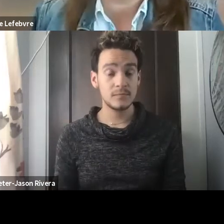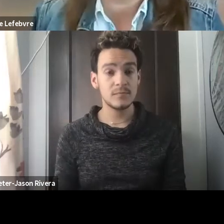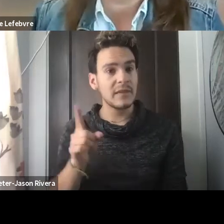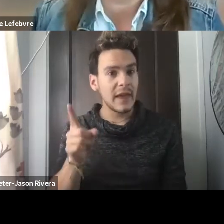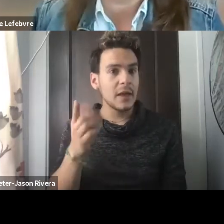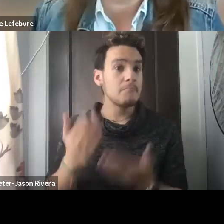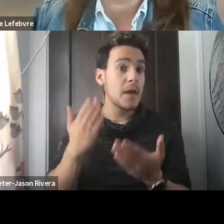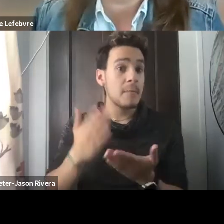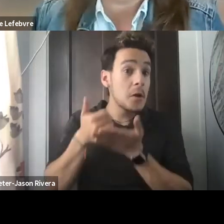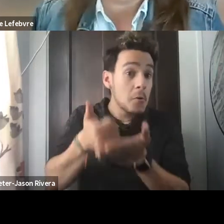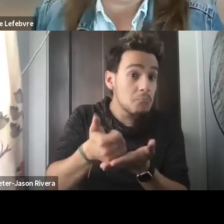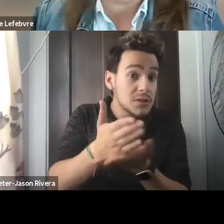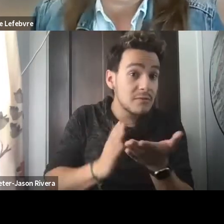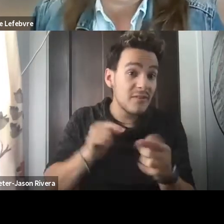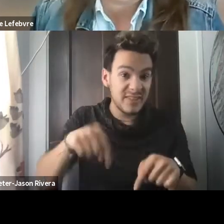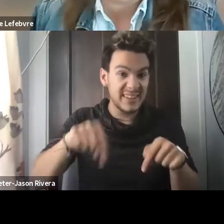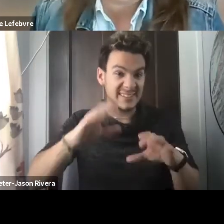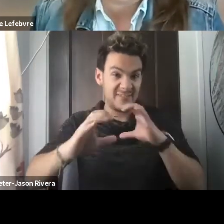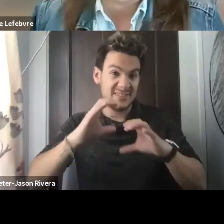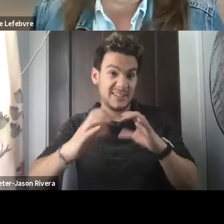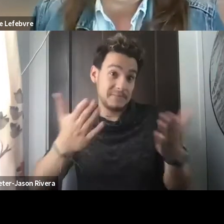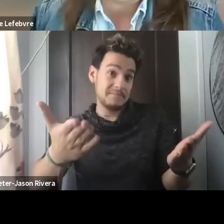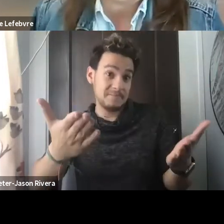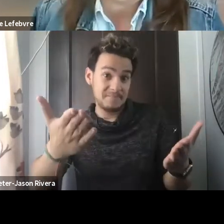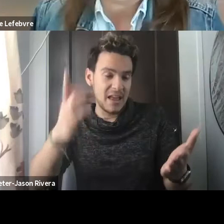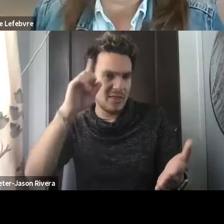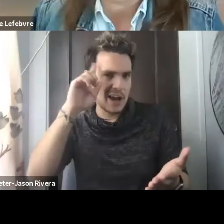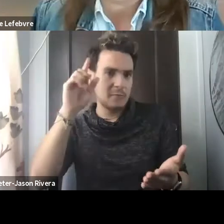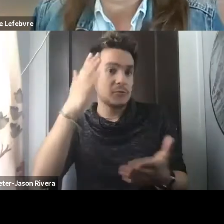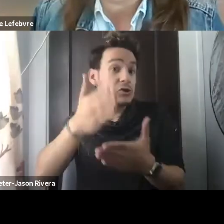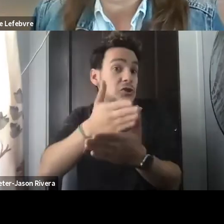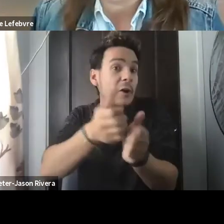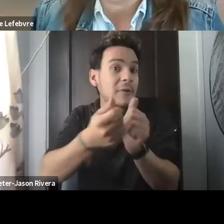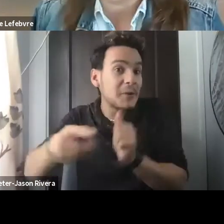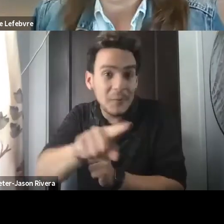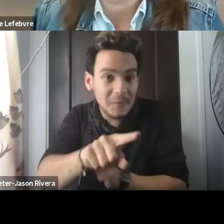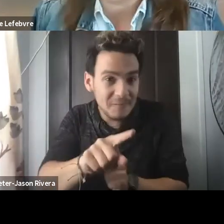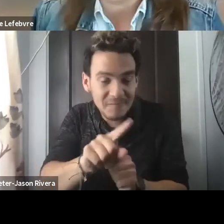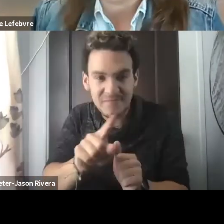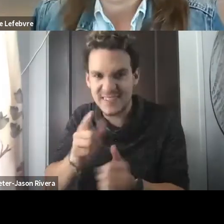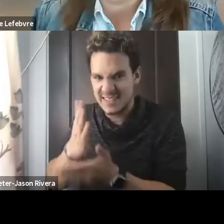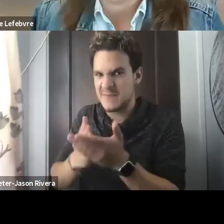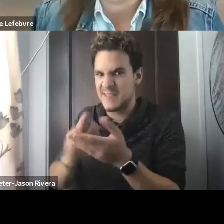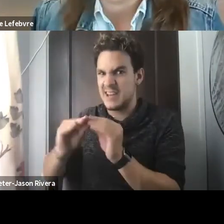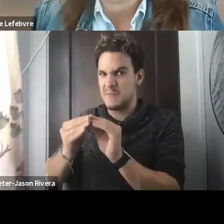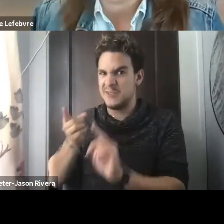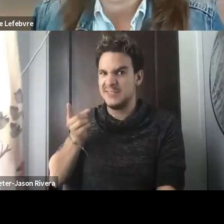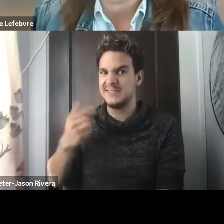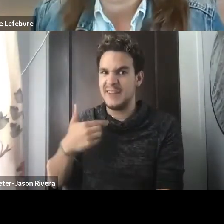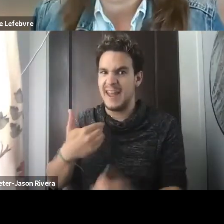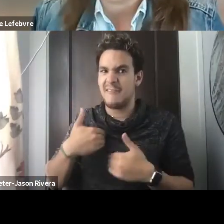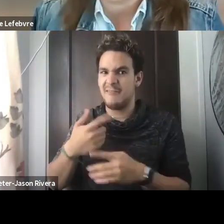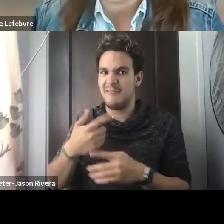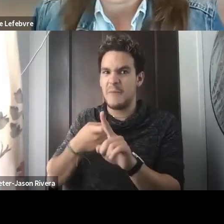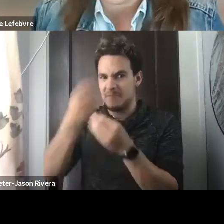be relevant to some of our conversations today. So thought I'd just share some of the numbers that some of